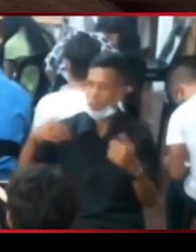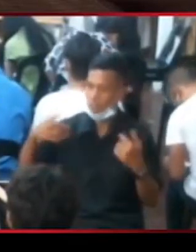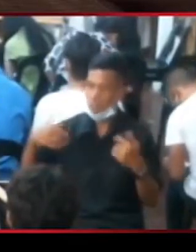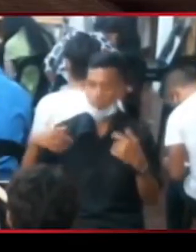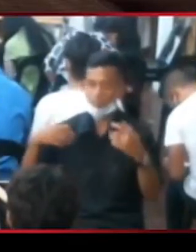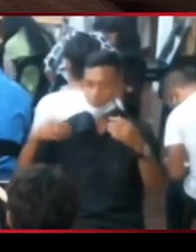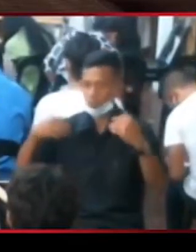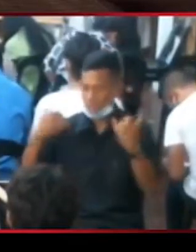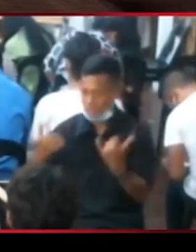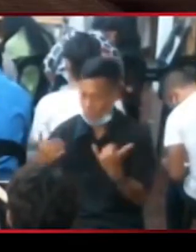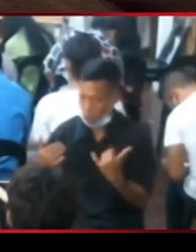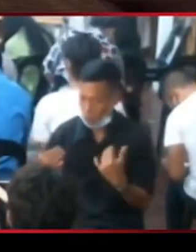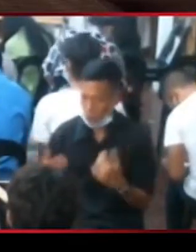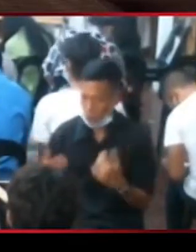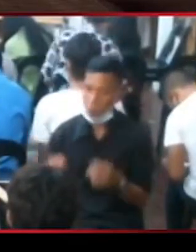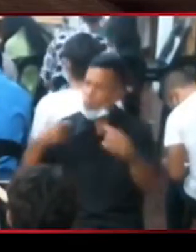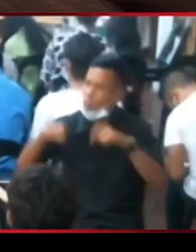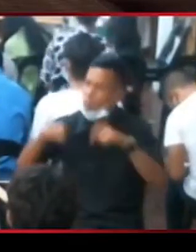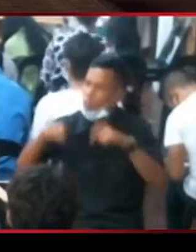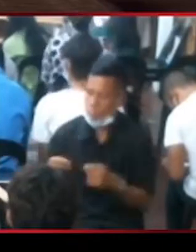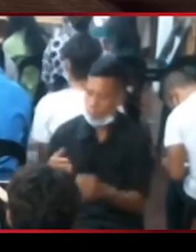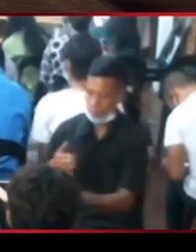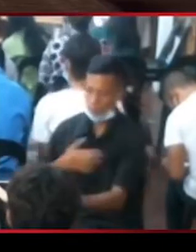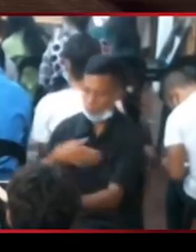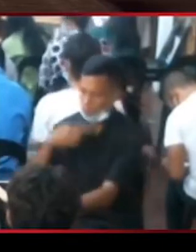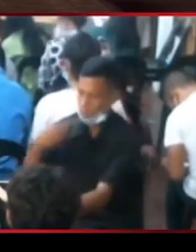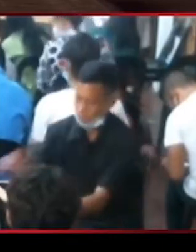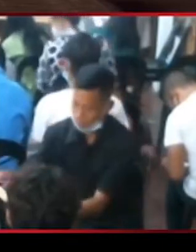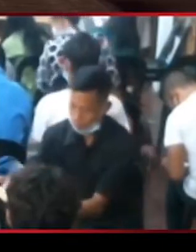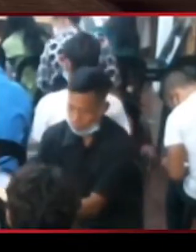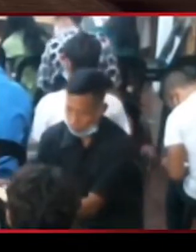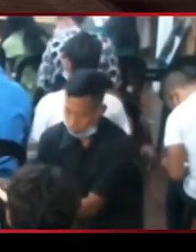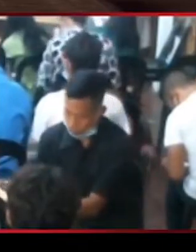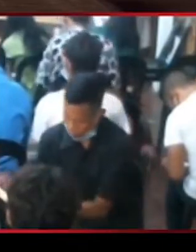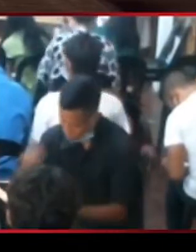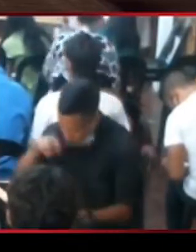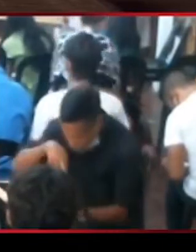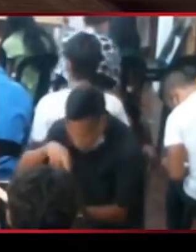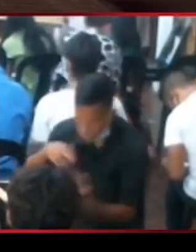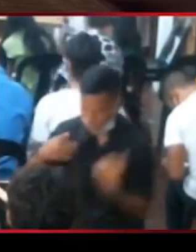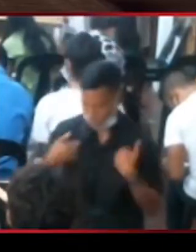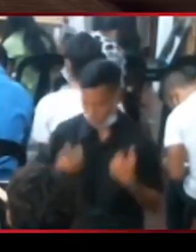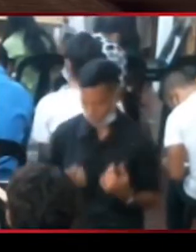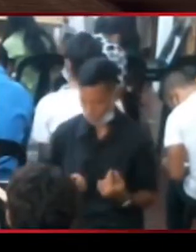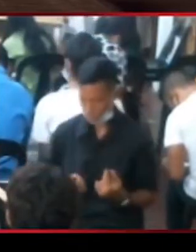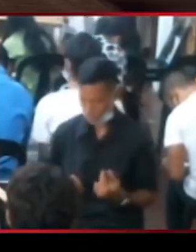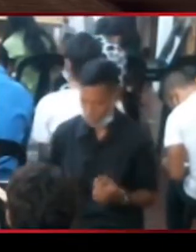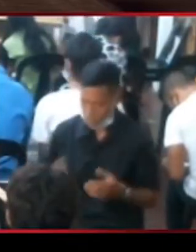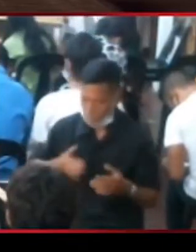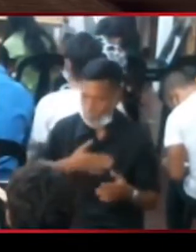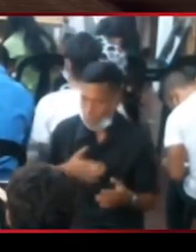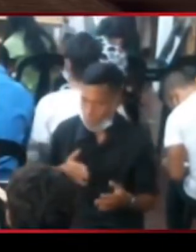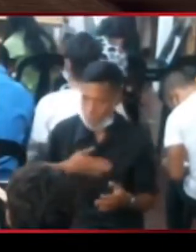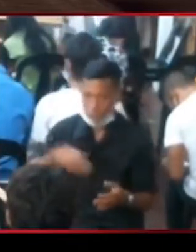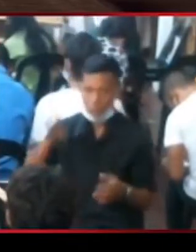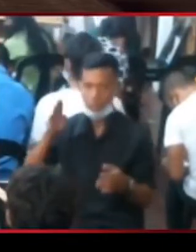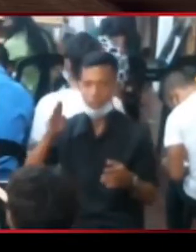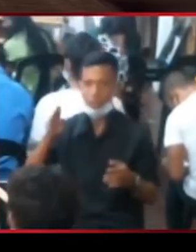count it all joy when you fall into diverse